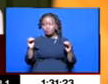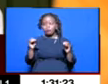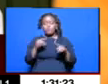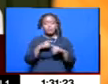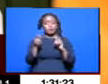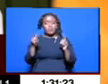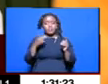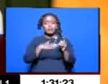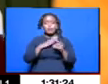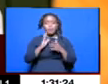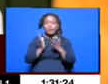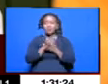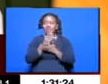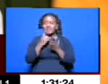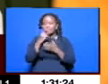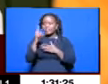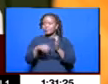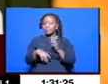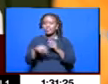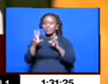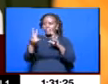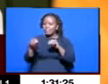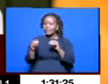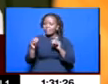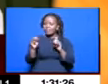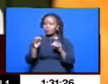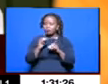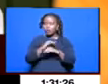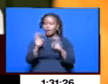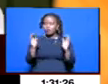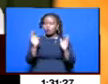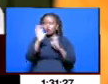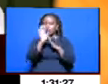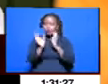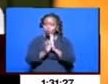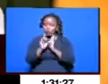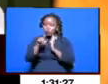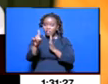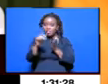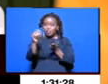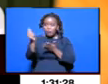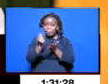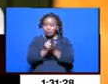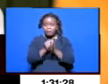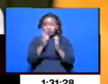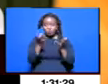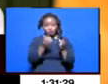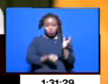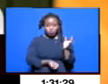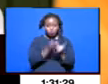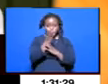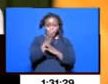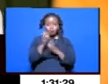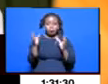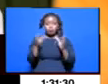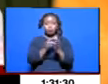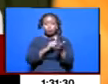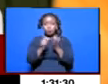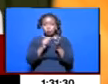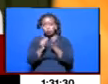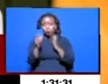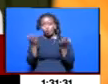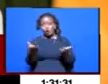find that there was nothing unconstitutional in the appointment or composition of either the task force or the steering